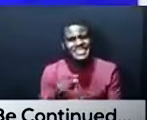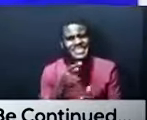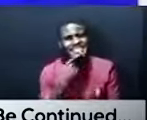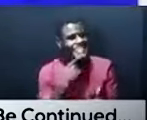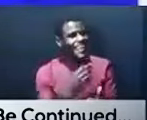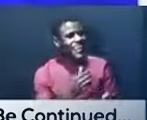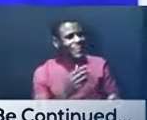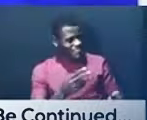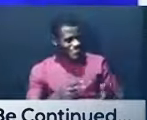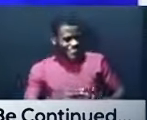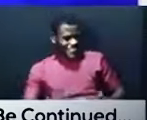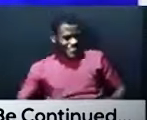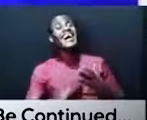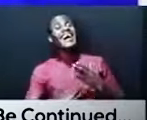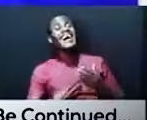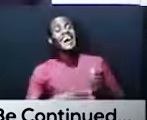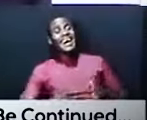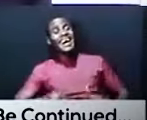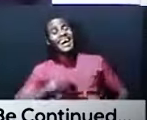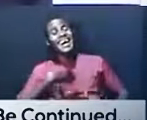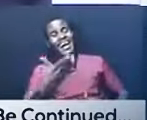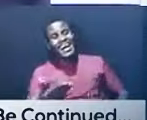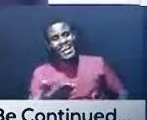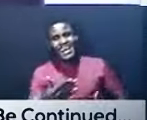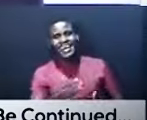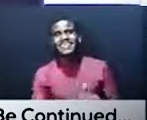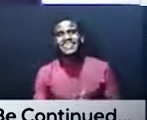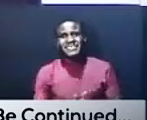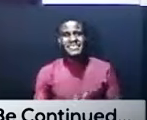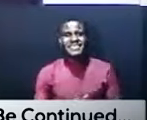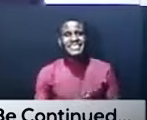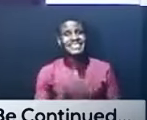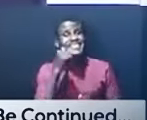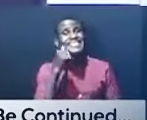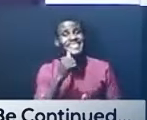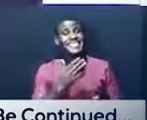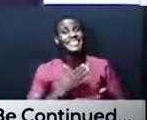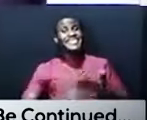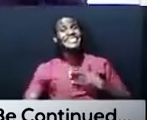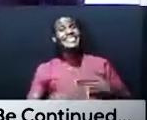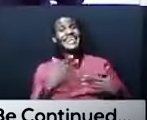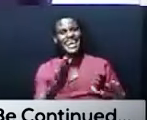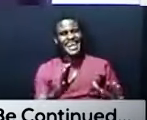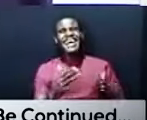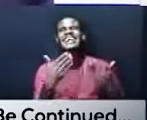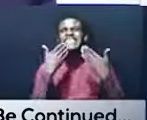our baby girl is finally in. She